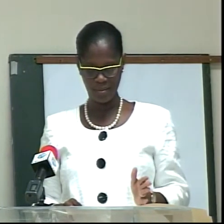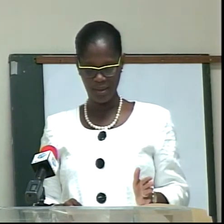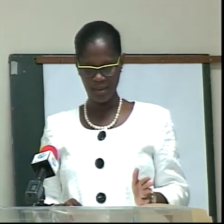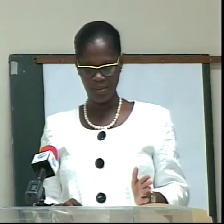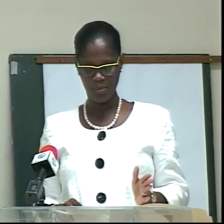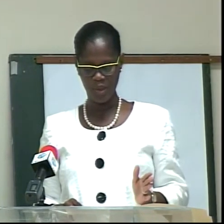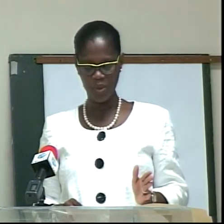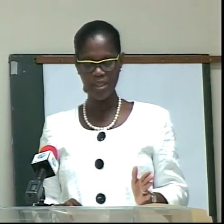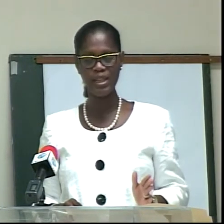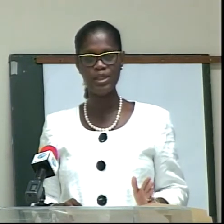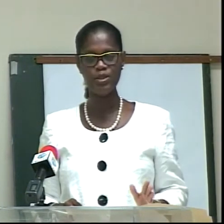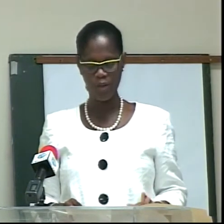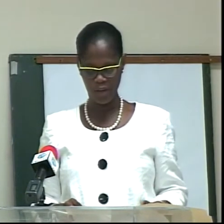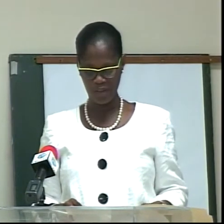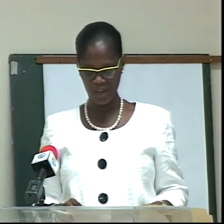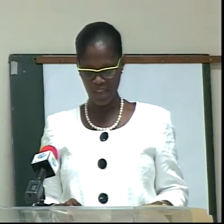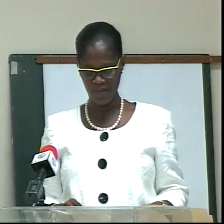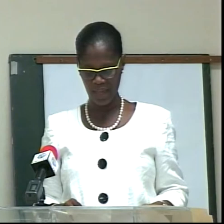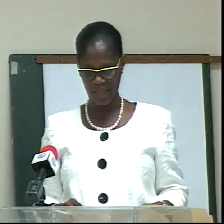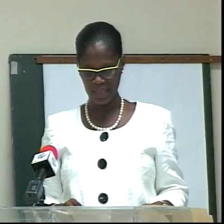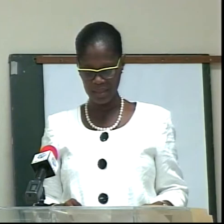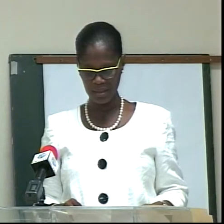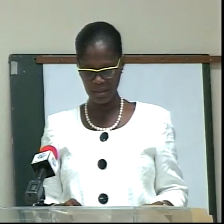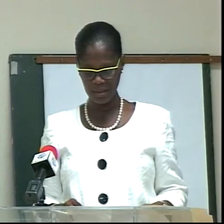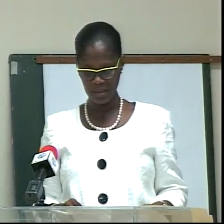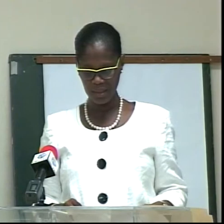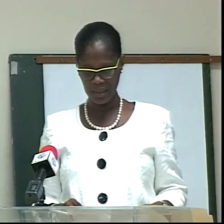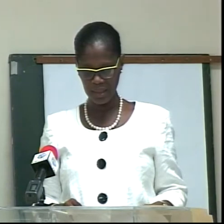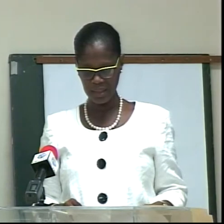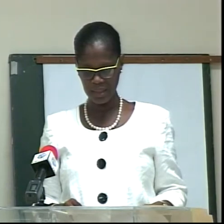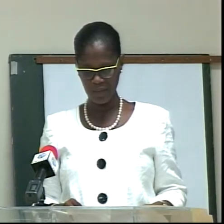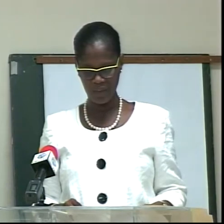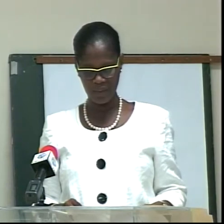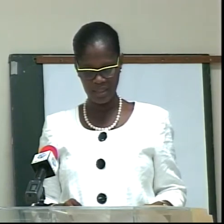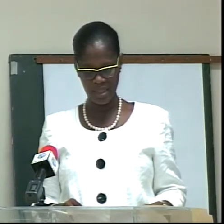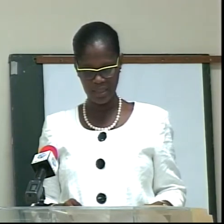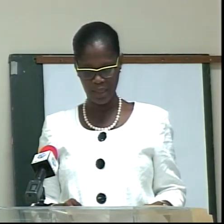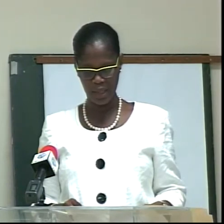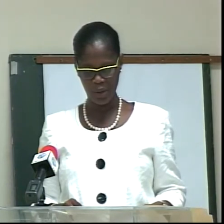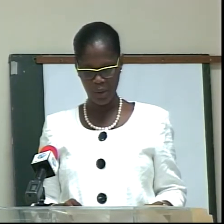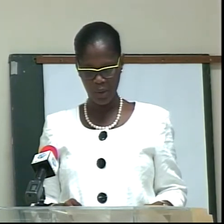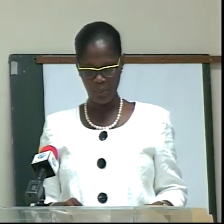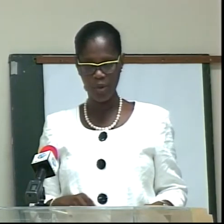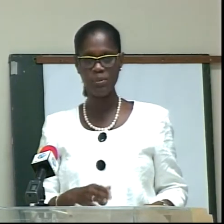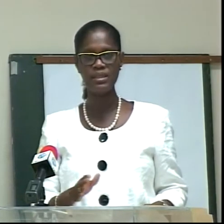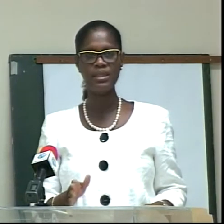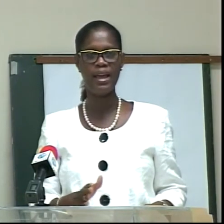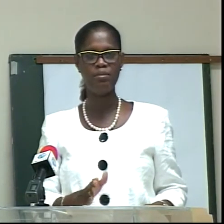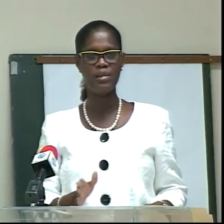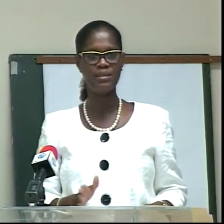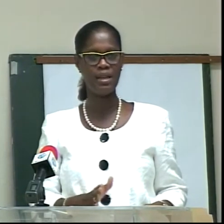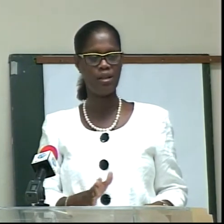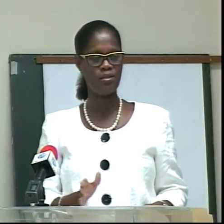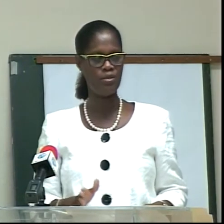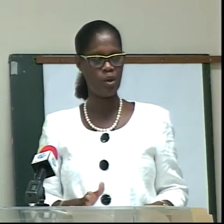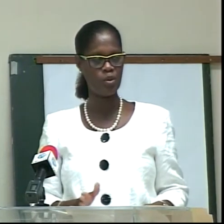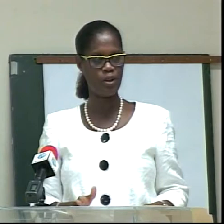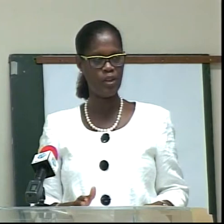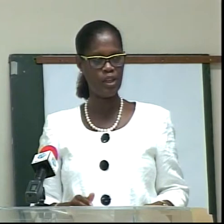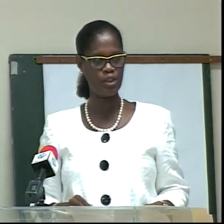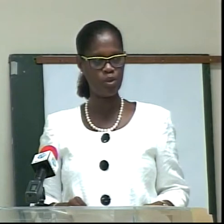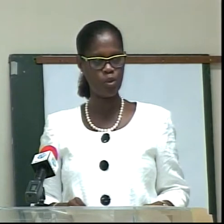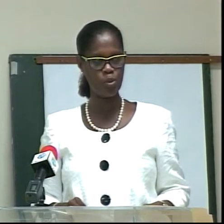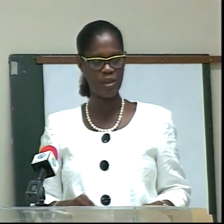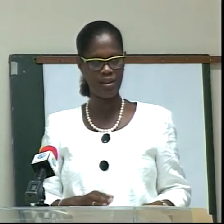born between 1945 and 1956, and I purposely left myself out